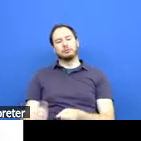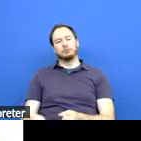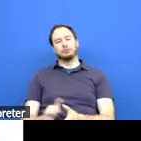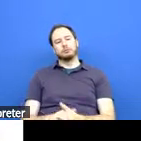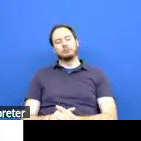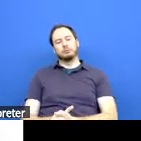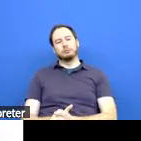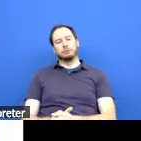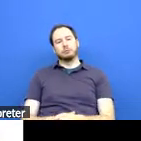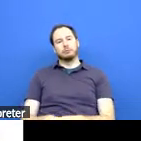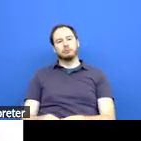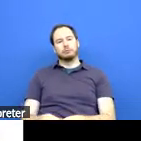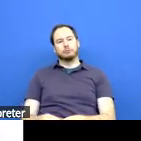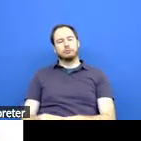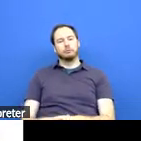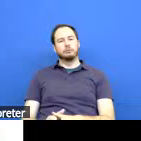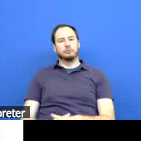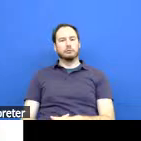we best